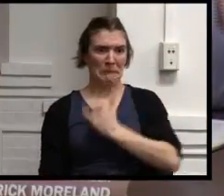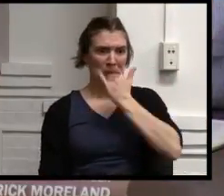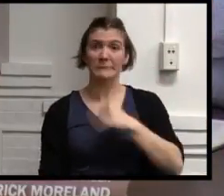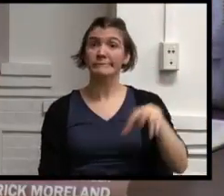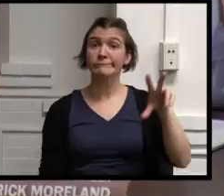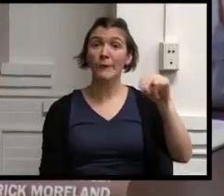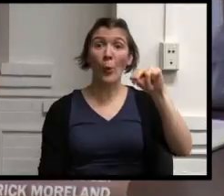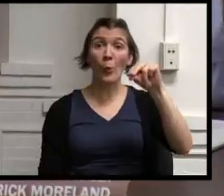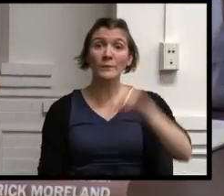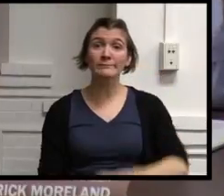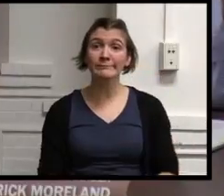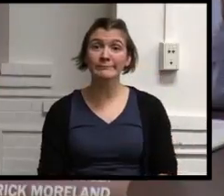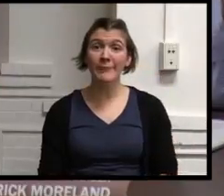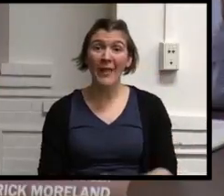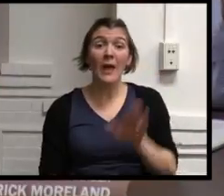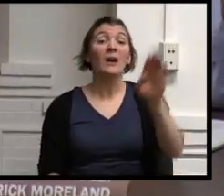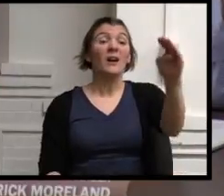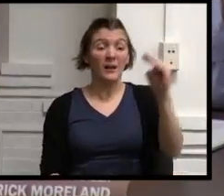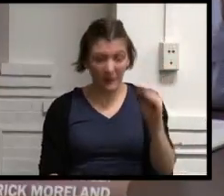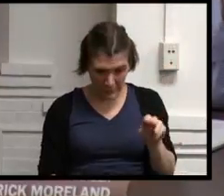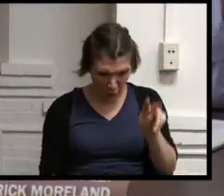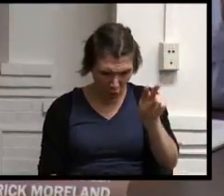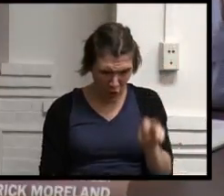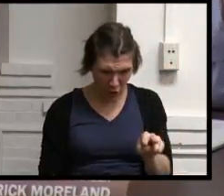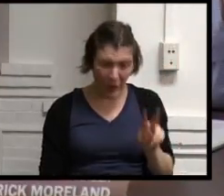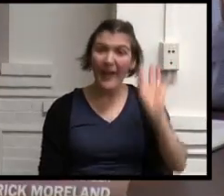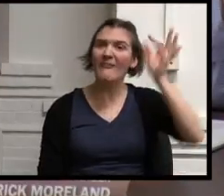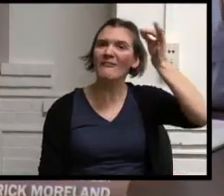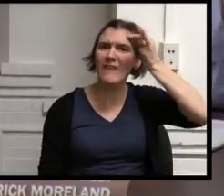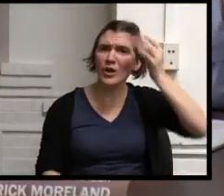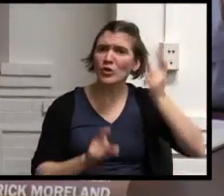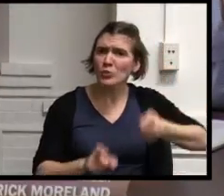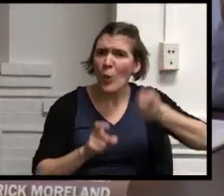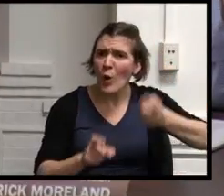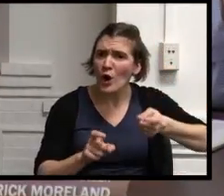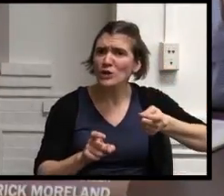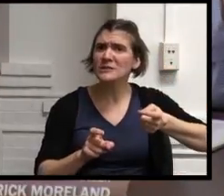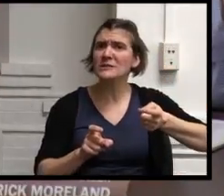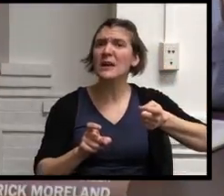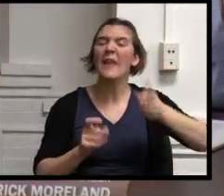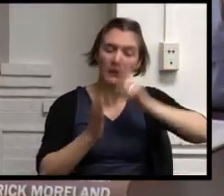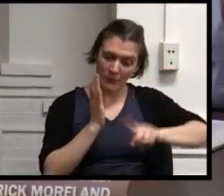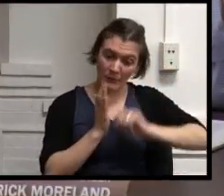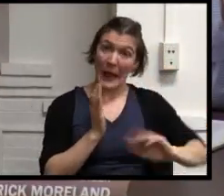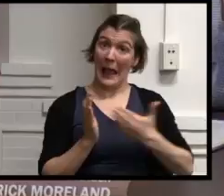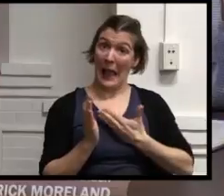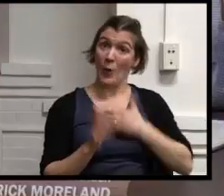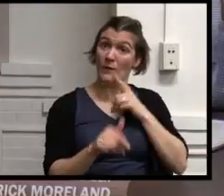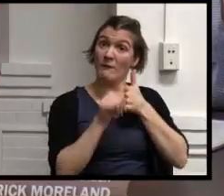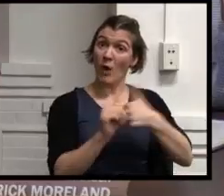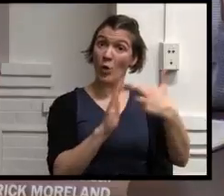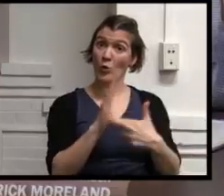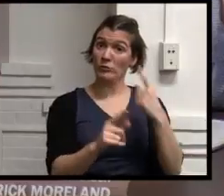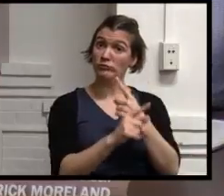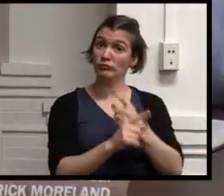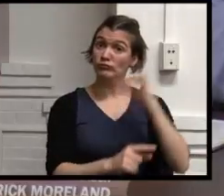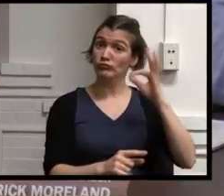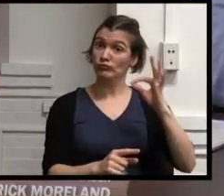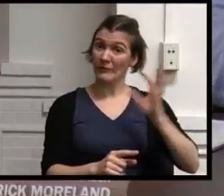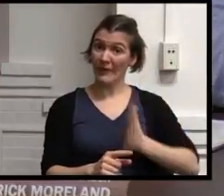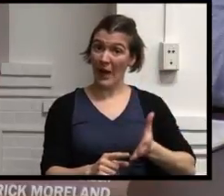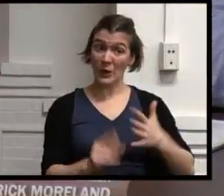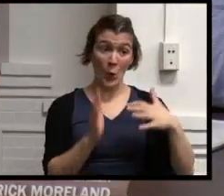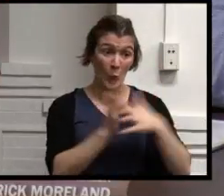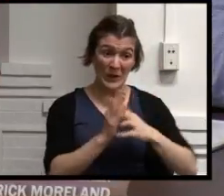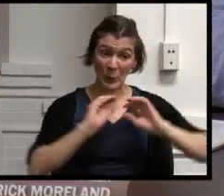No. Then they go down to the next section, which is federal awards. And they do the same thing. Did they find any material weaknesses in the way